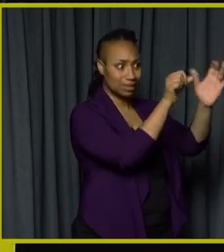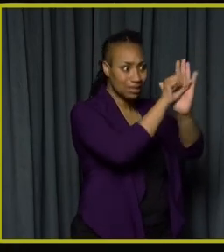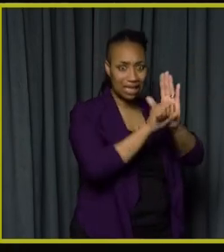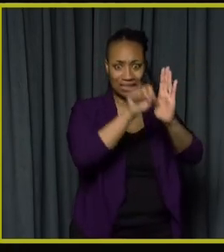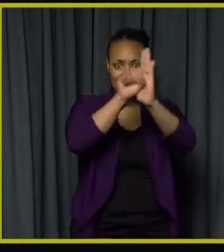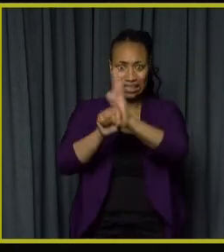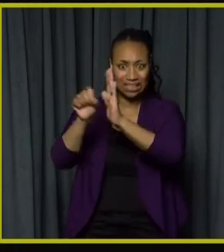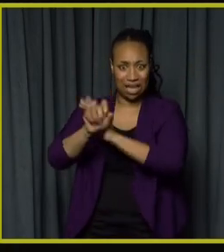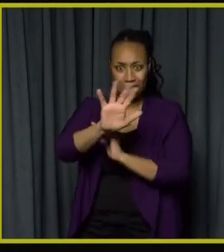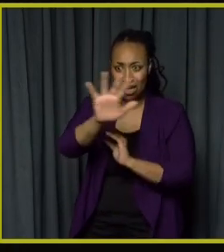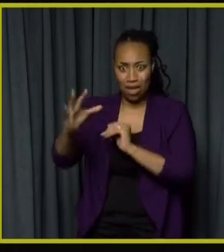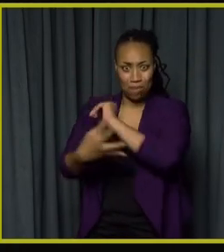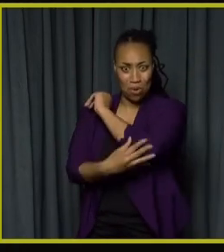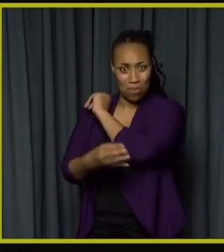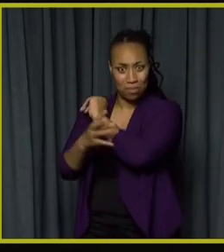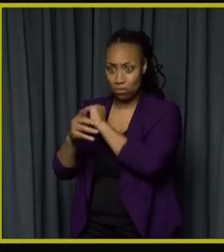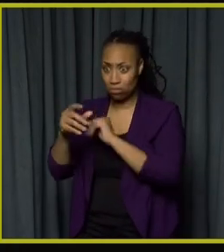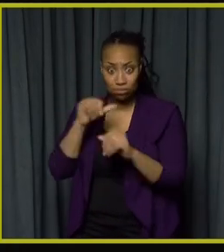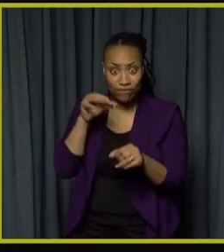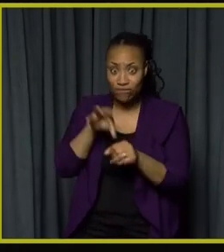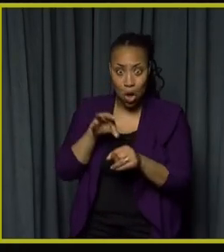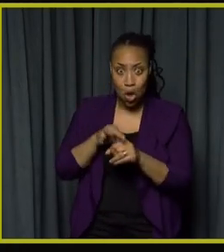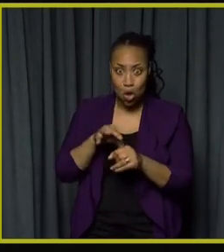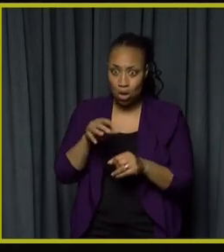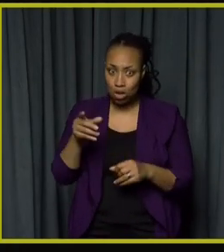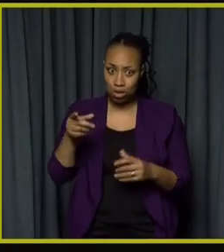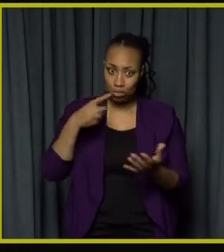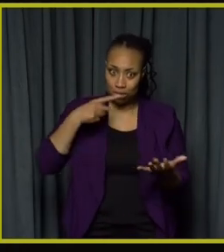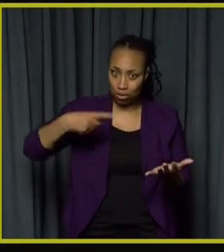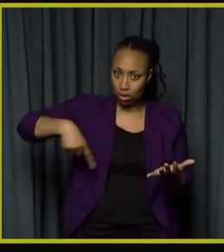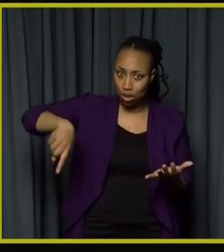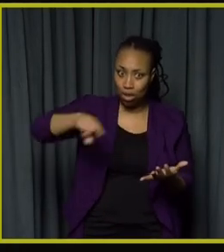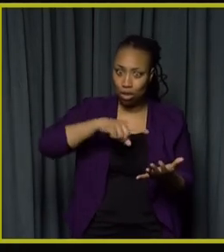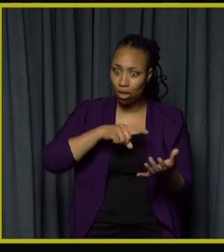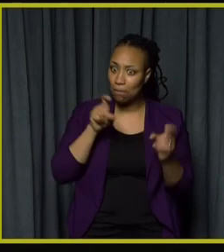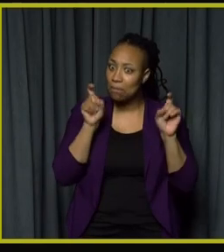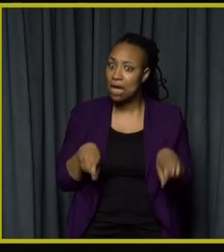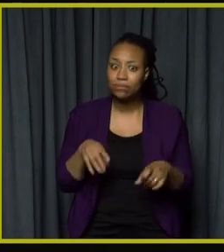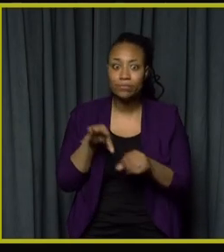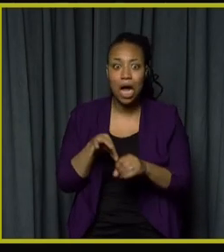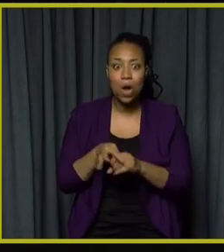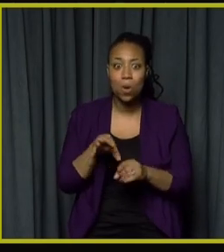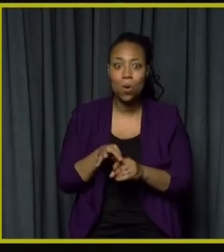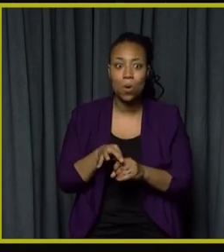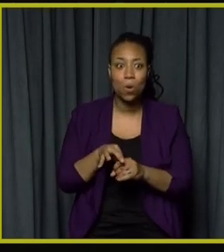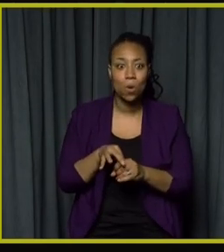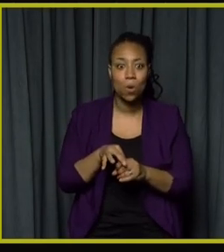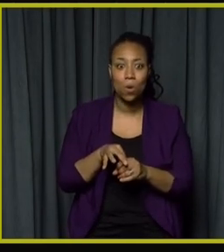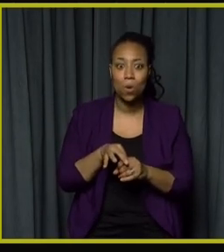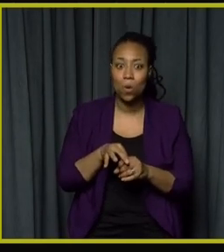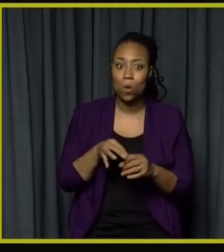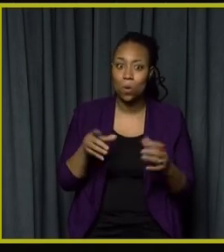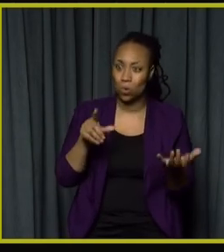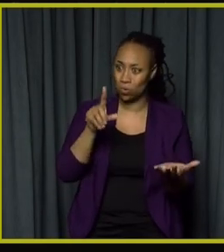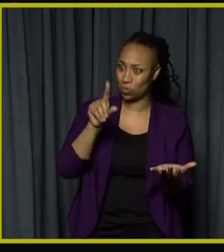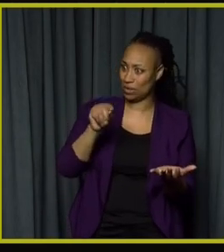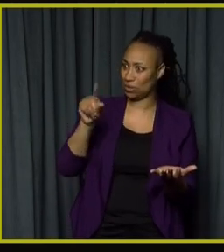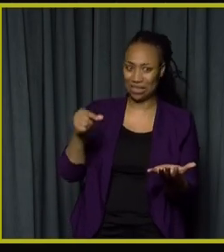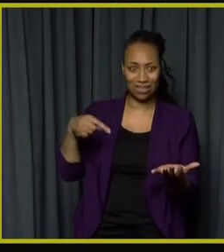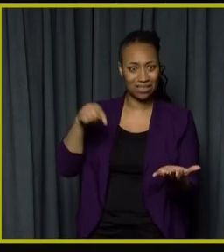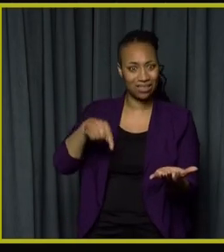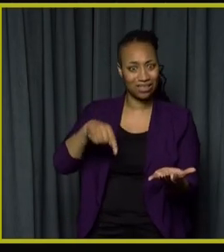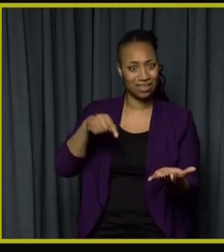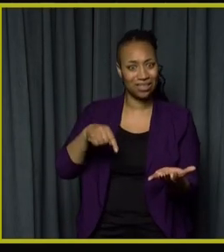in 2016 are eligible to register and vote in 2020. According to a forthcoming study we've done with